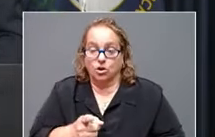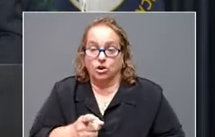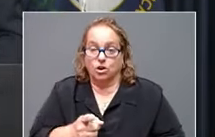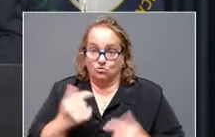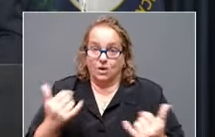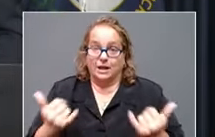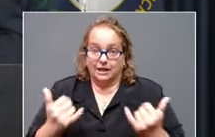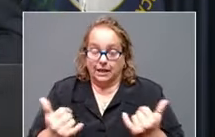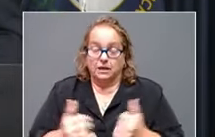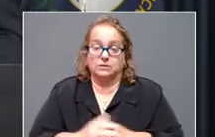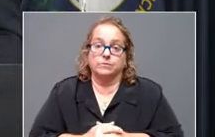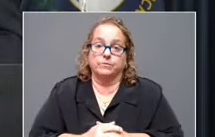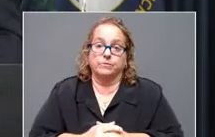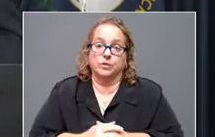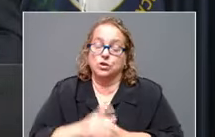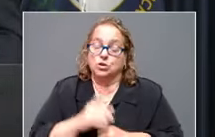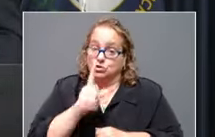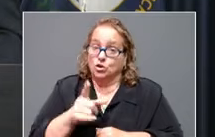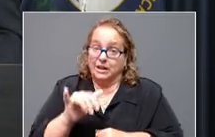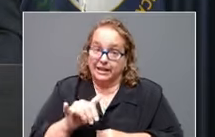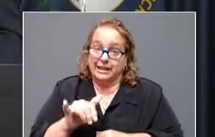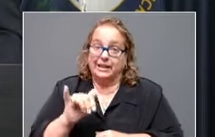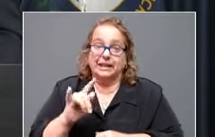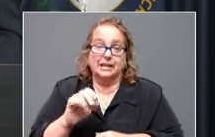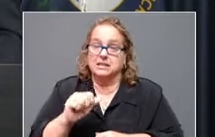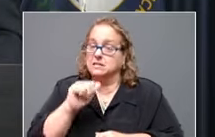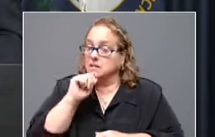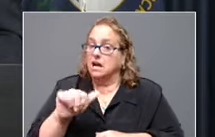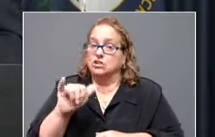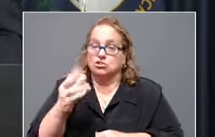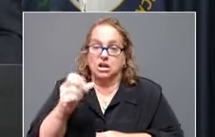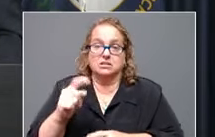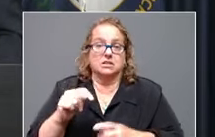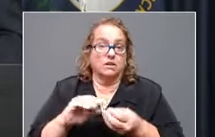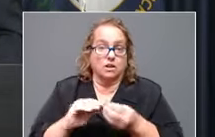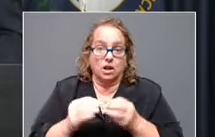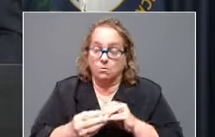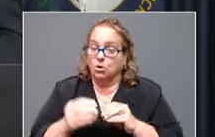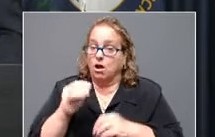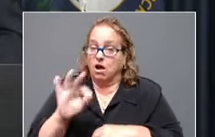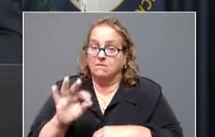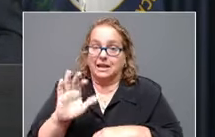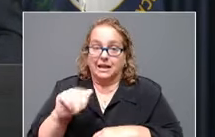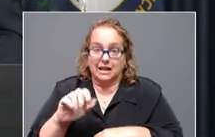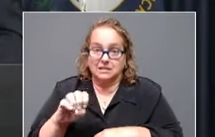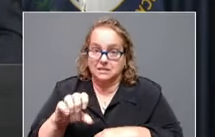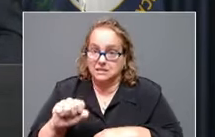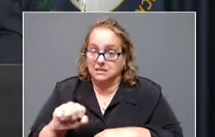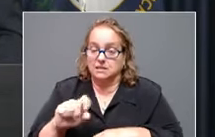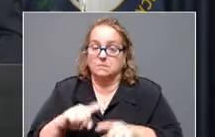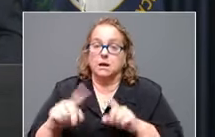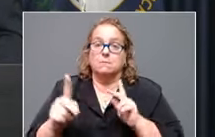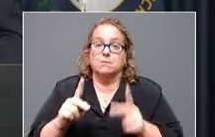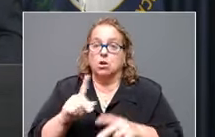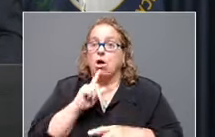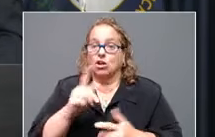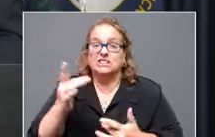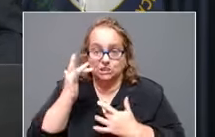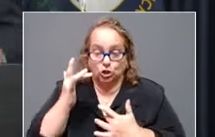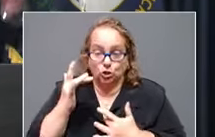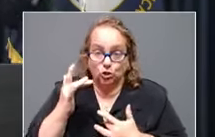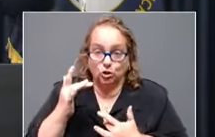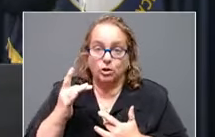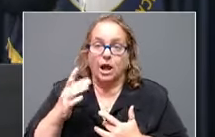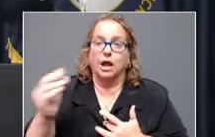now. Certainly. It's not just the number of cases, but people are sicker when they come